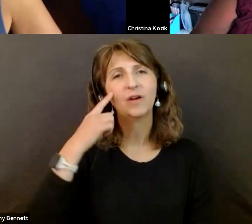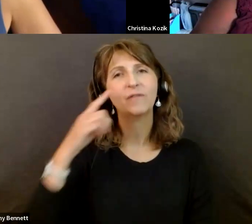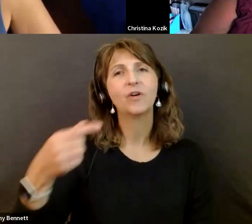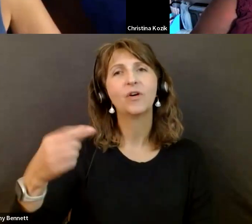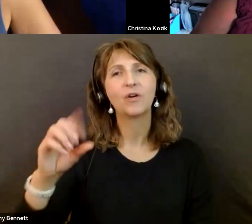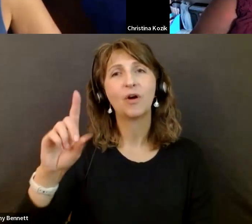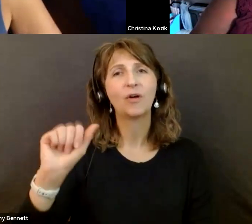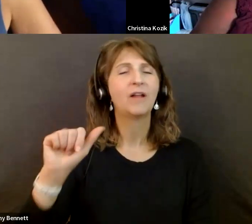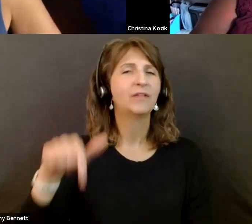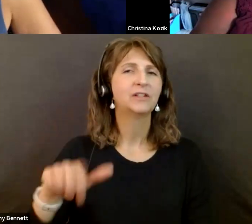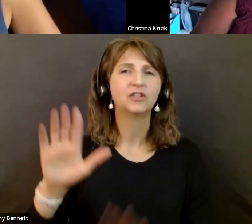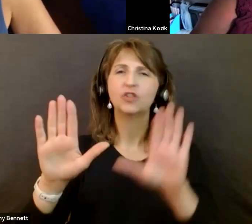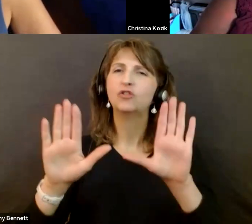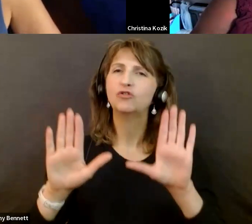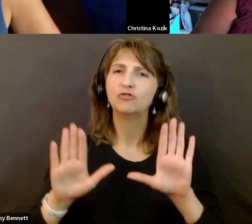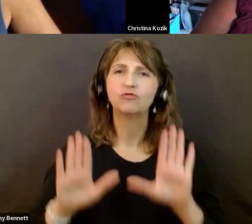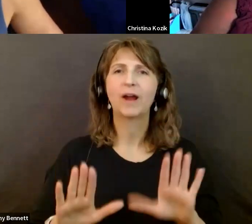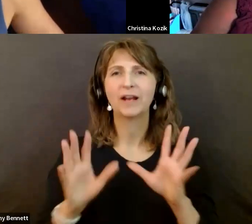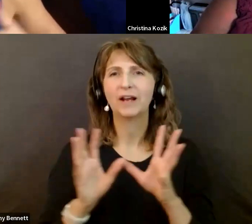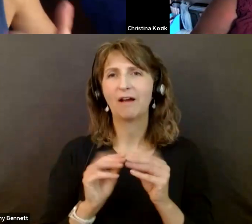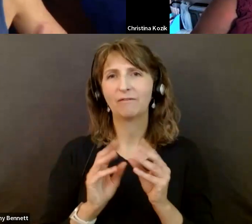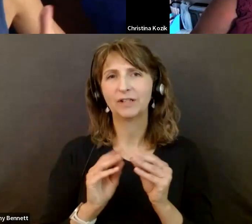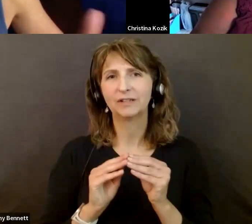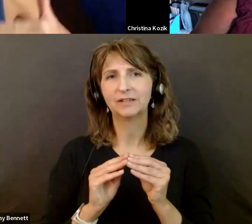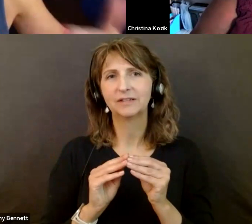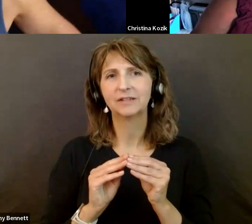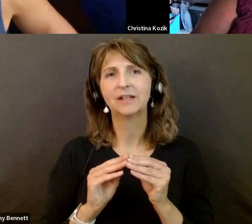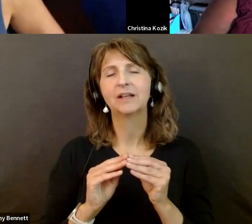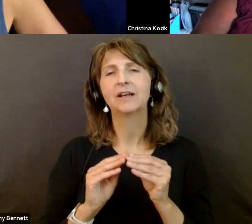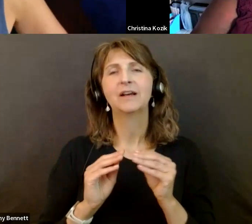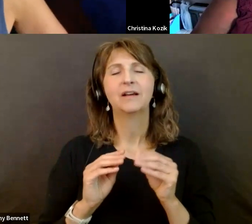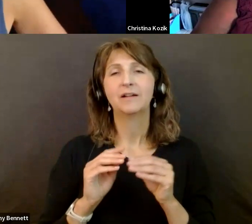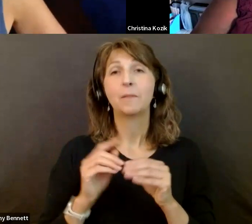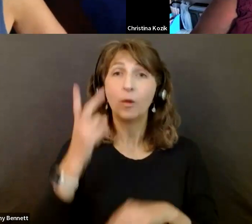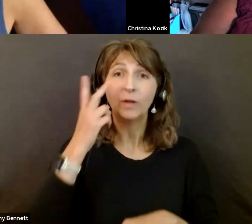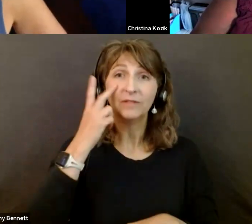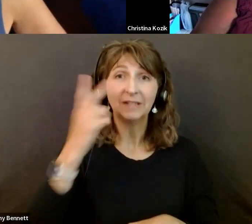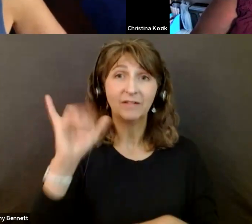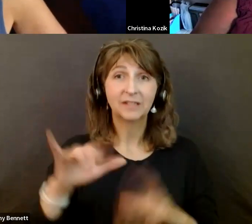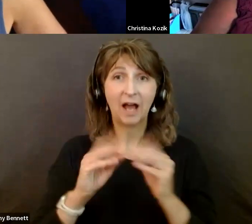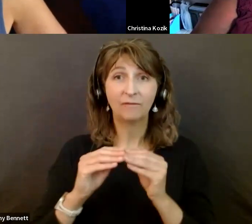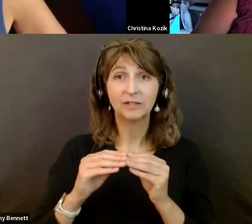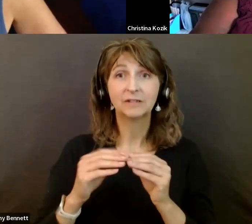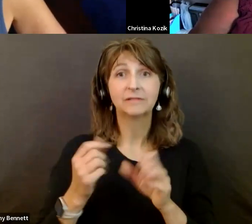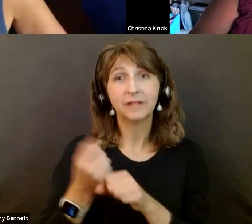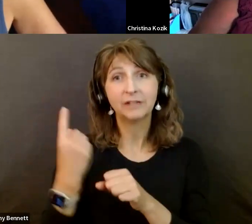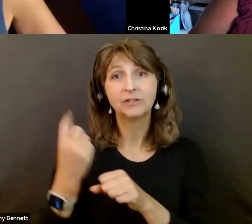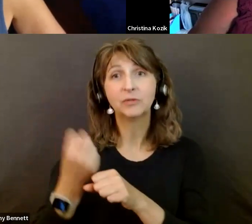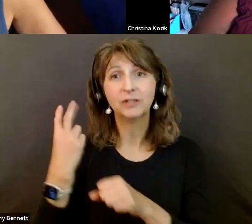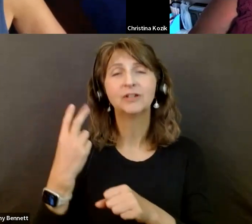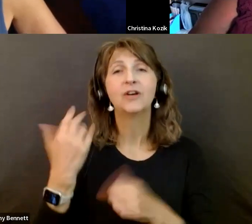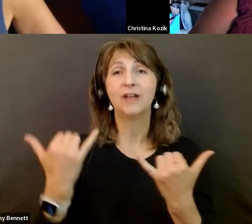great conference that we've been part of for a few, we've seen it for a few years, and we're really happy to be